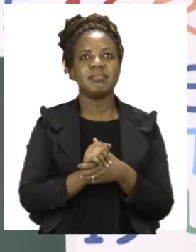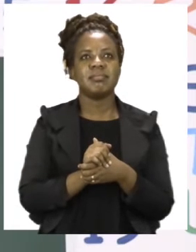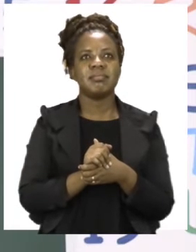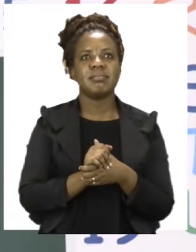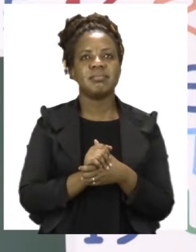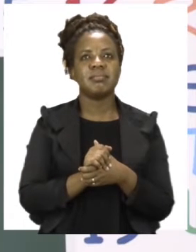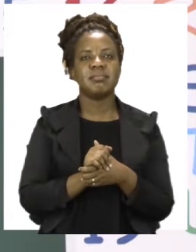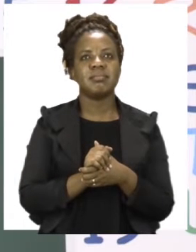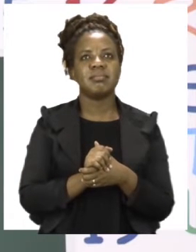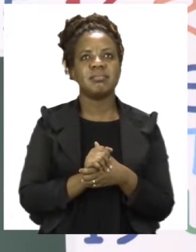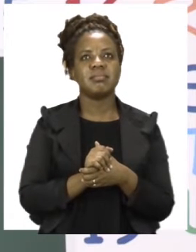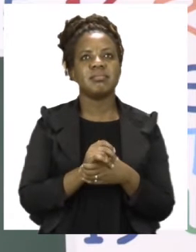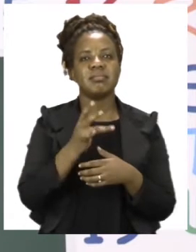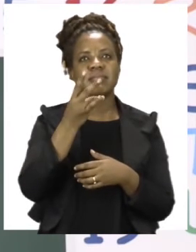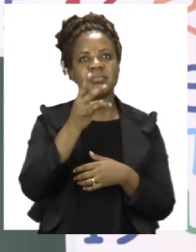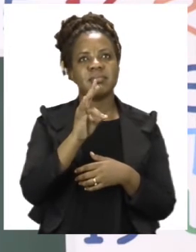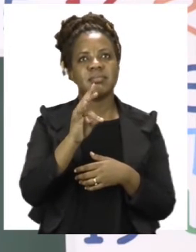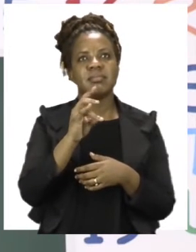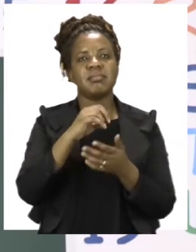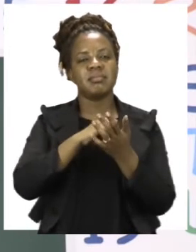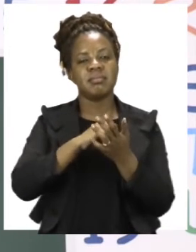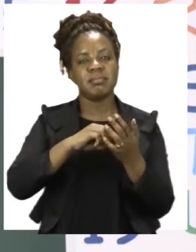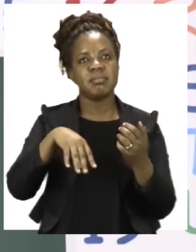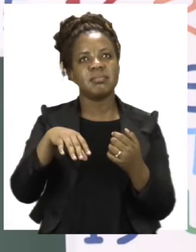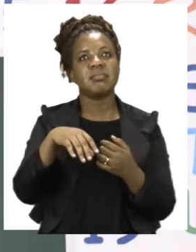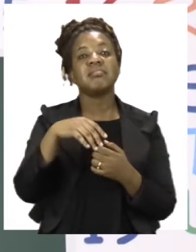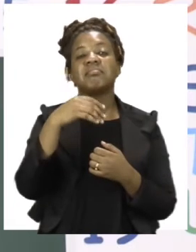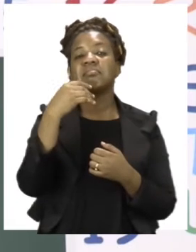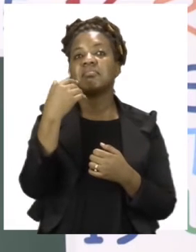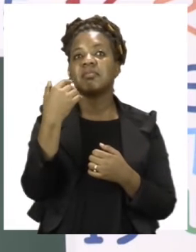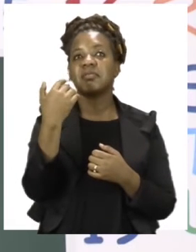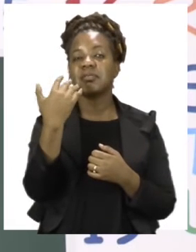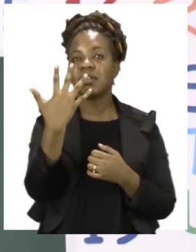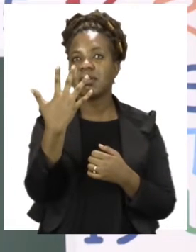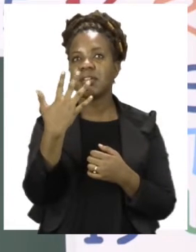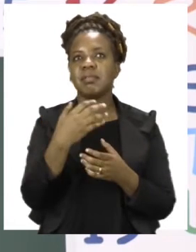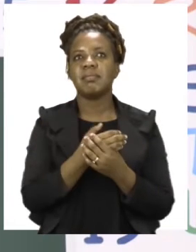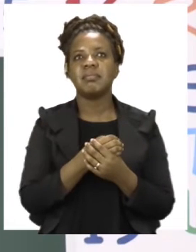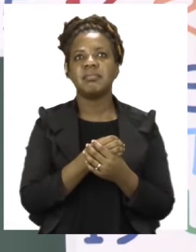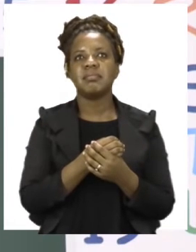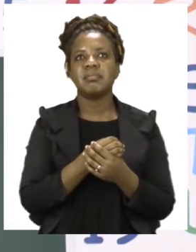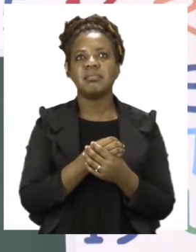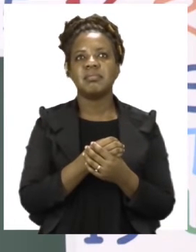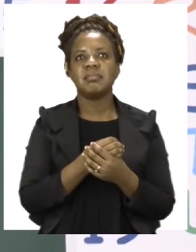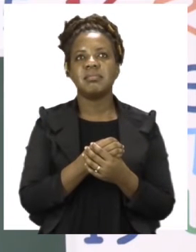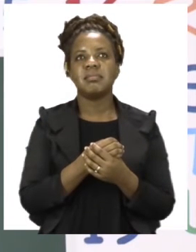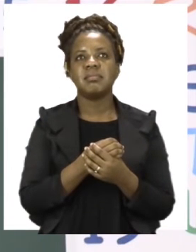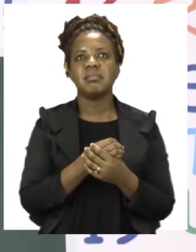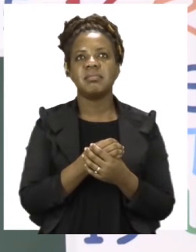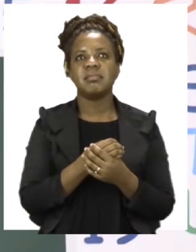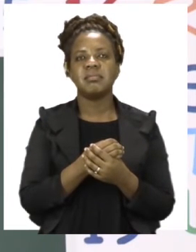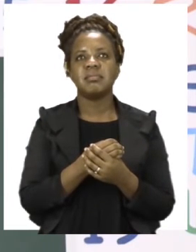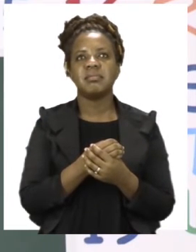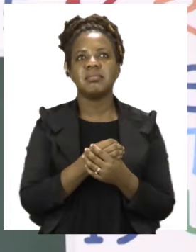So let's read 7 minus 5. If we say 7 minus 5, we can